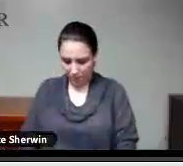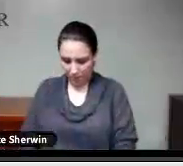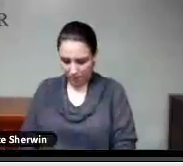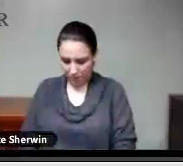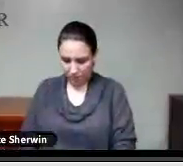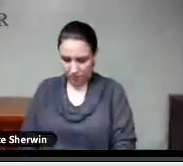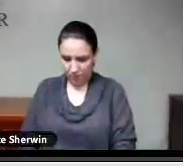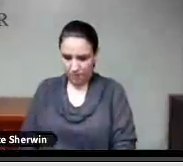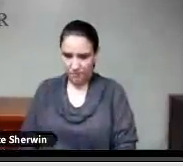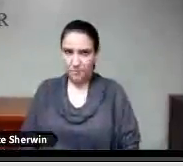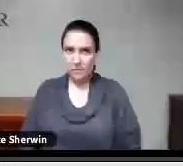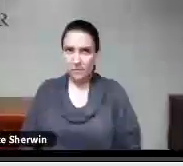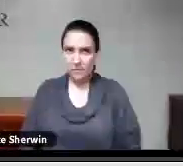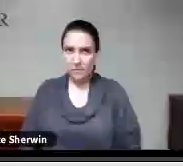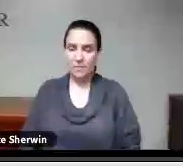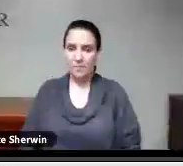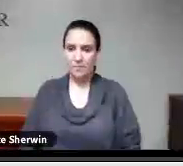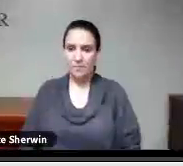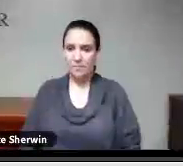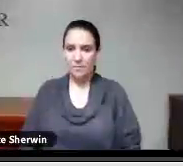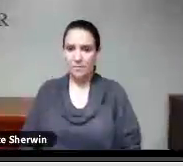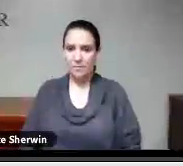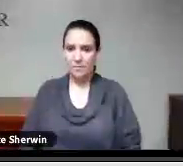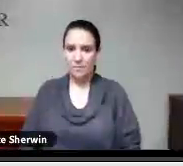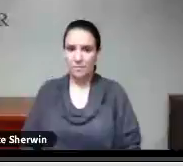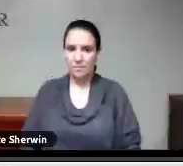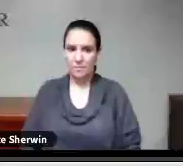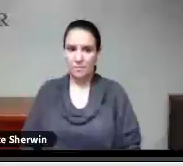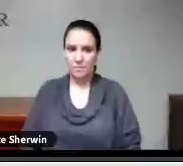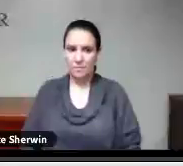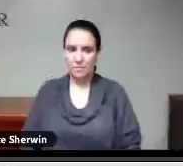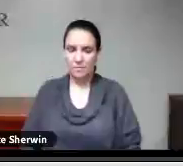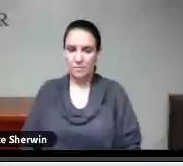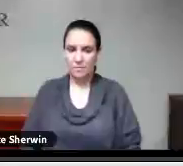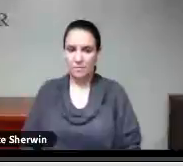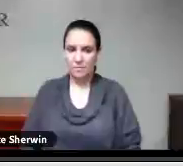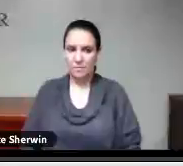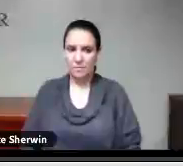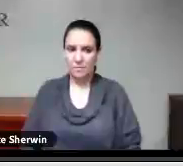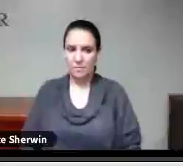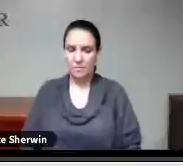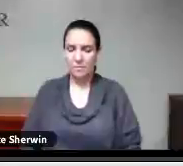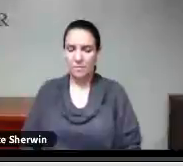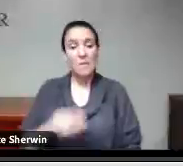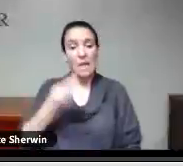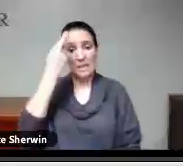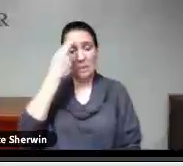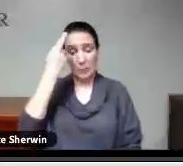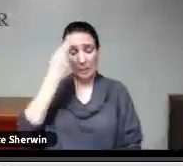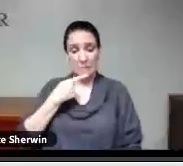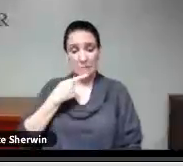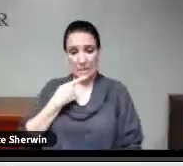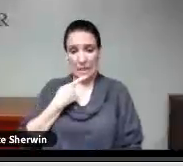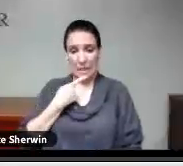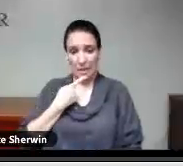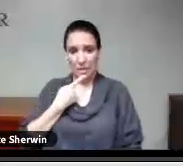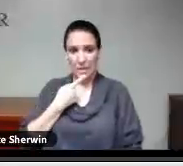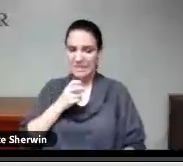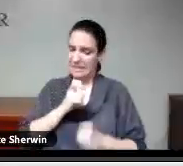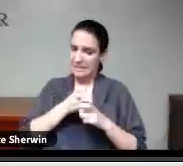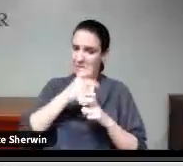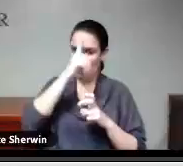experiences based on your efforts. So I'm saying this because real diversity efforts that are